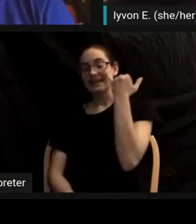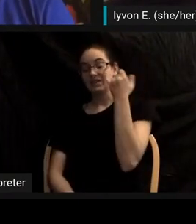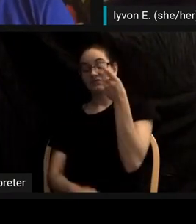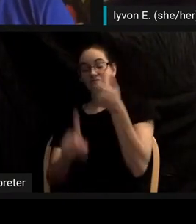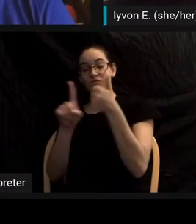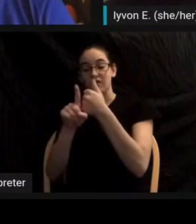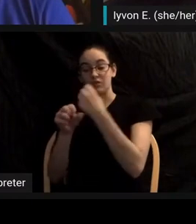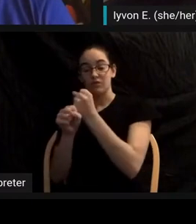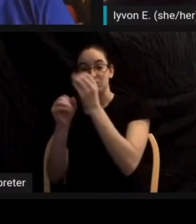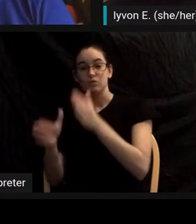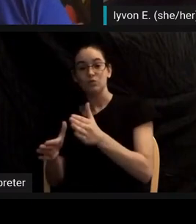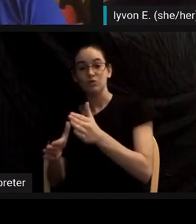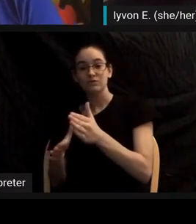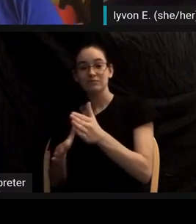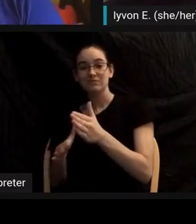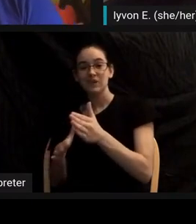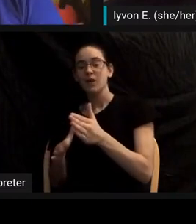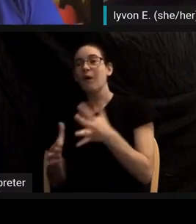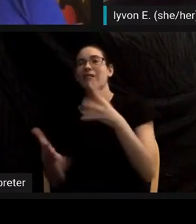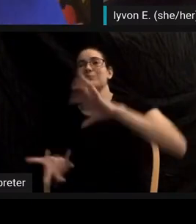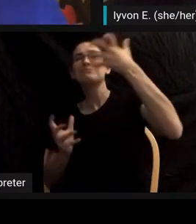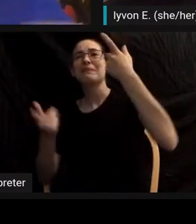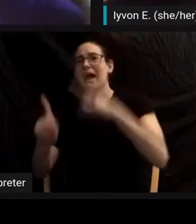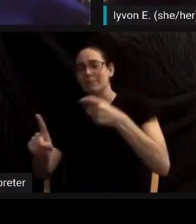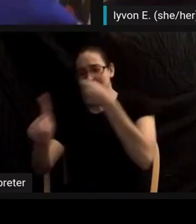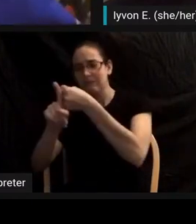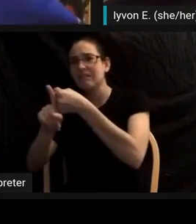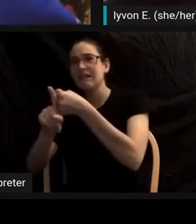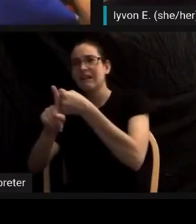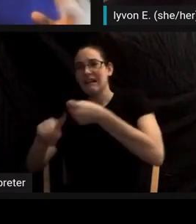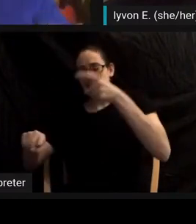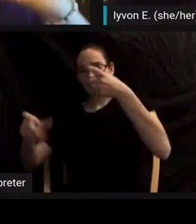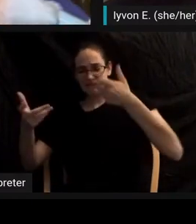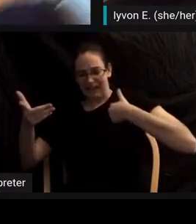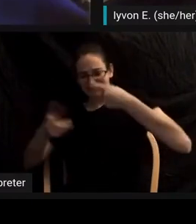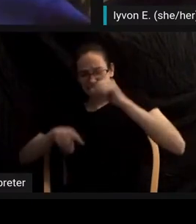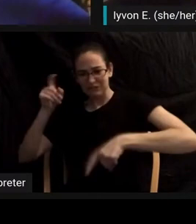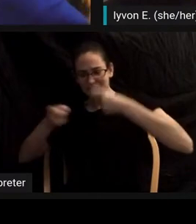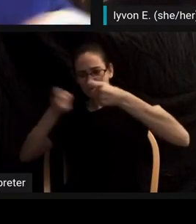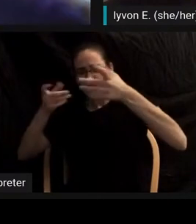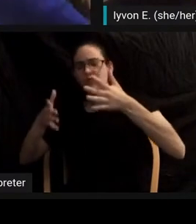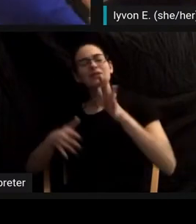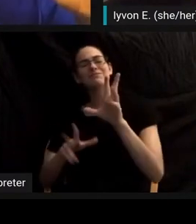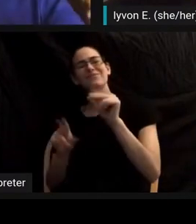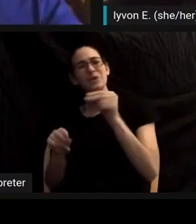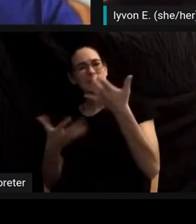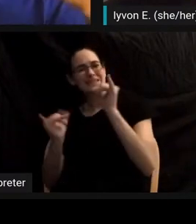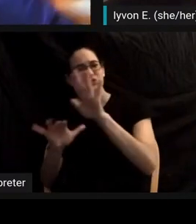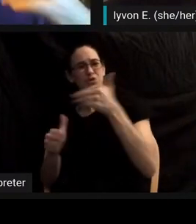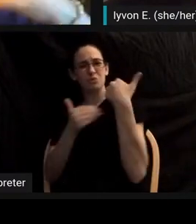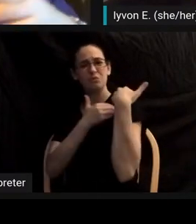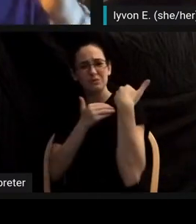know, you can't sort of say it's like, well, something happened and like, I don't know, it was out of my control. It's you